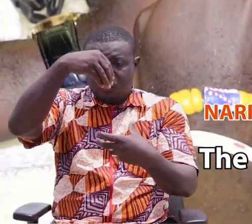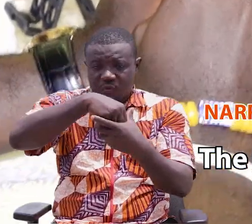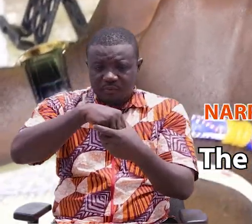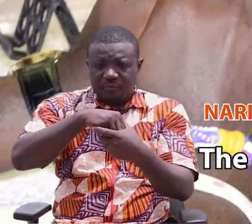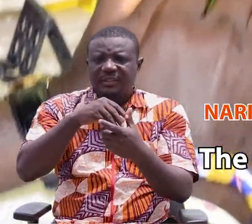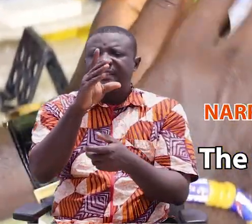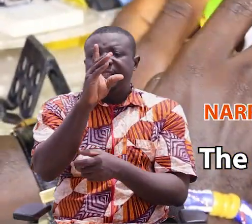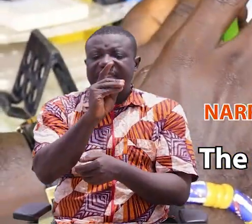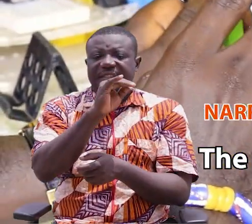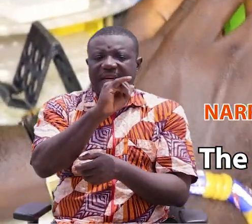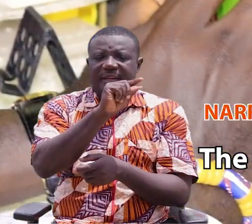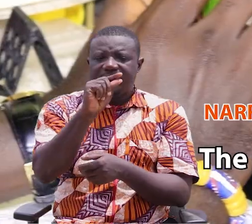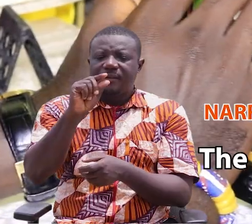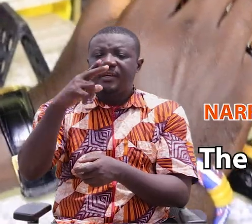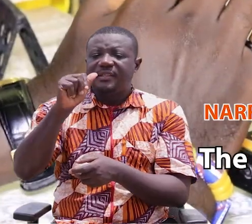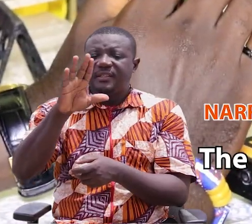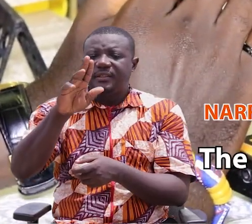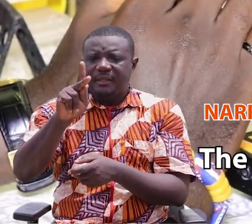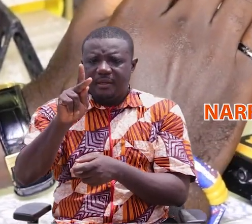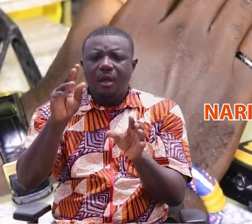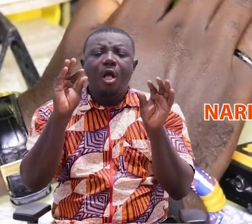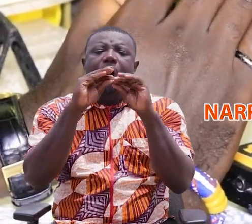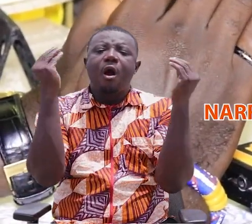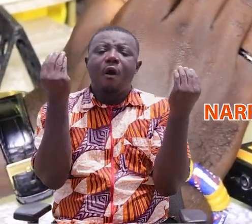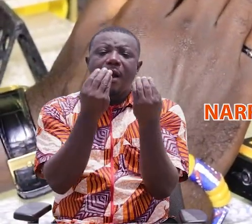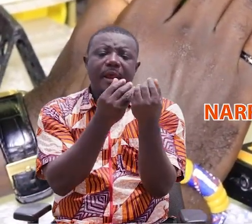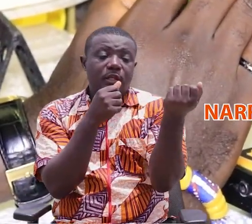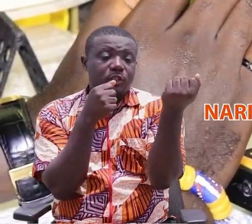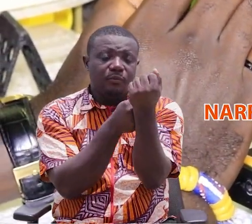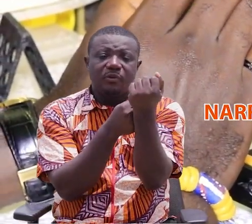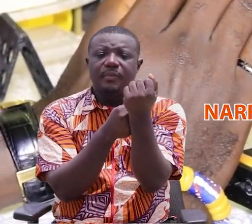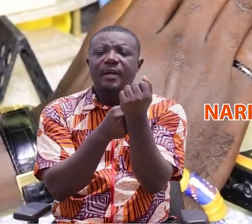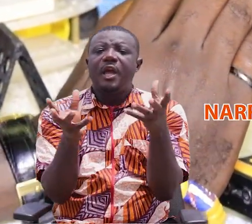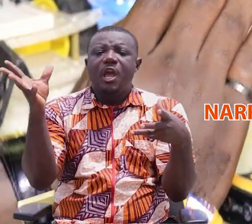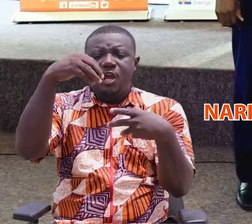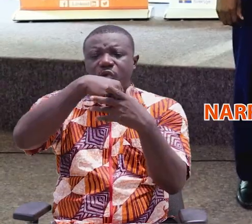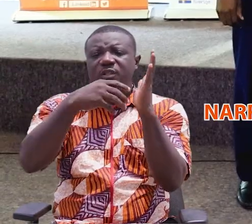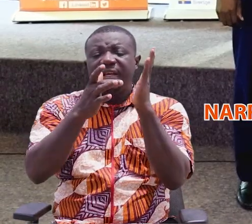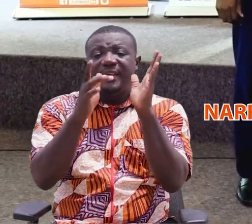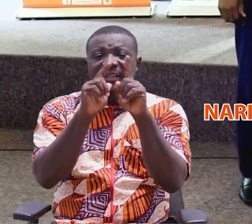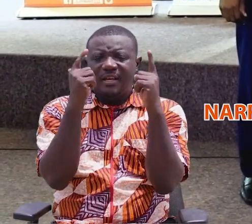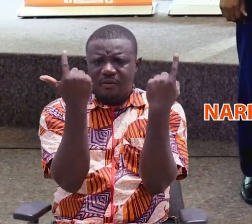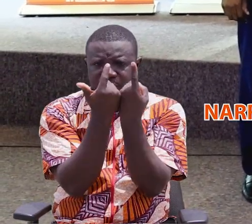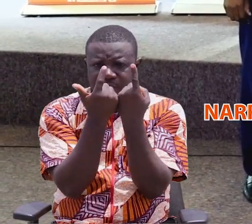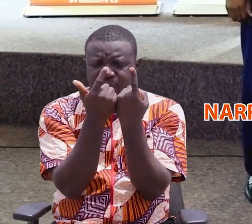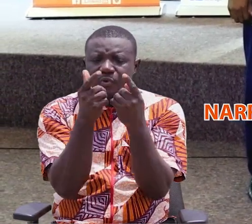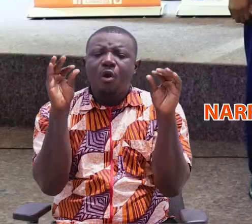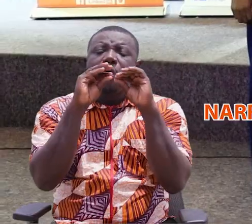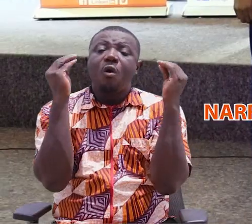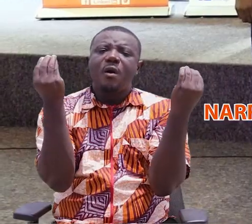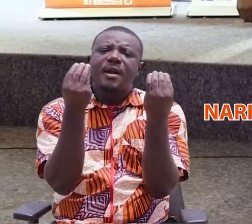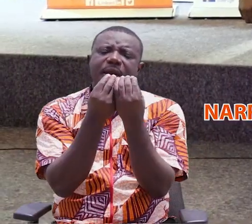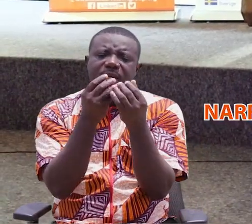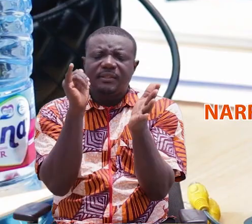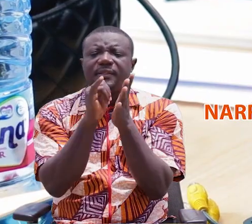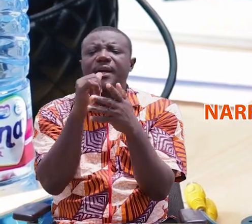Disability Inclusive Hackathon, DHAC, is organized and supported by Inclusive Tech Group, an